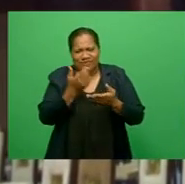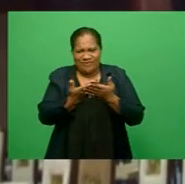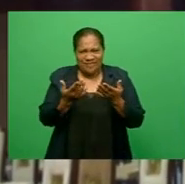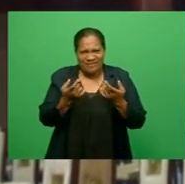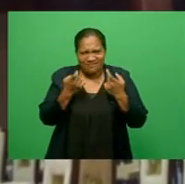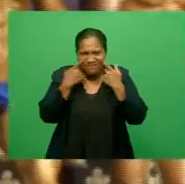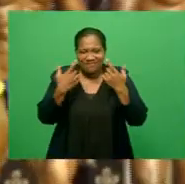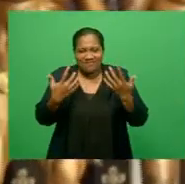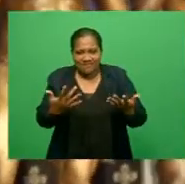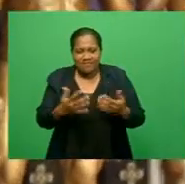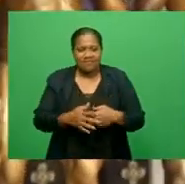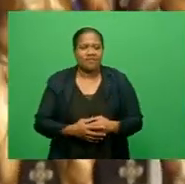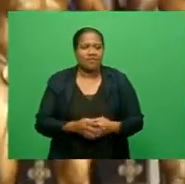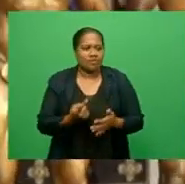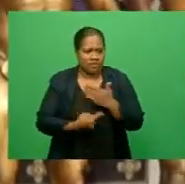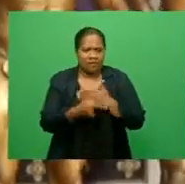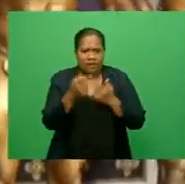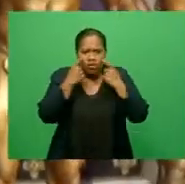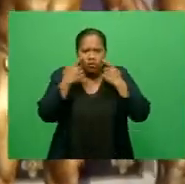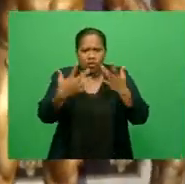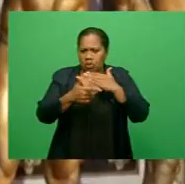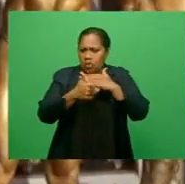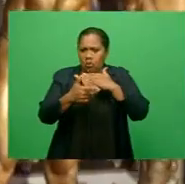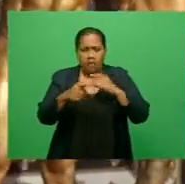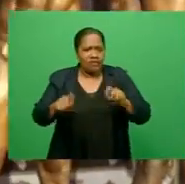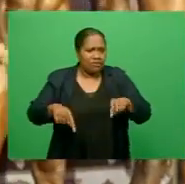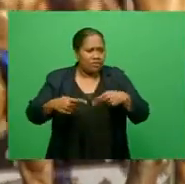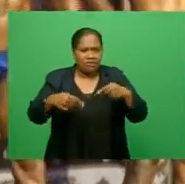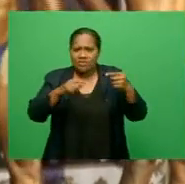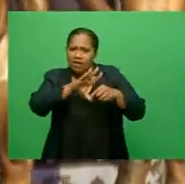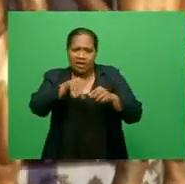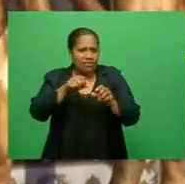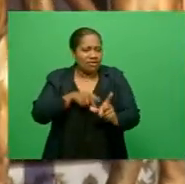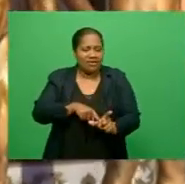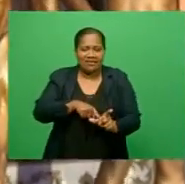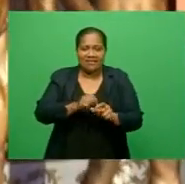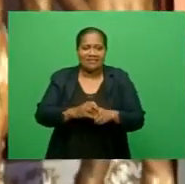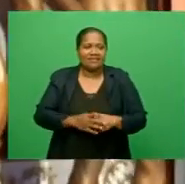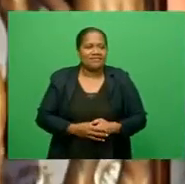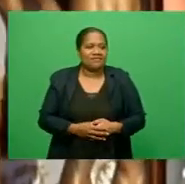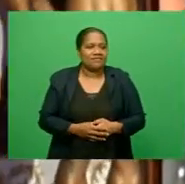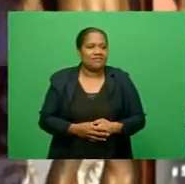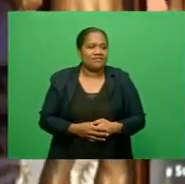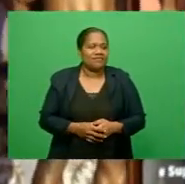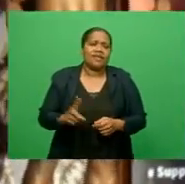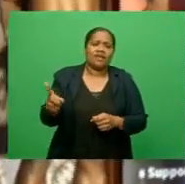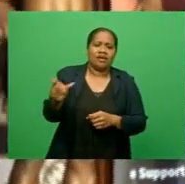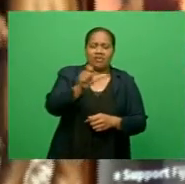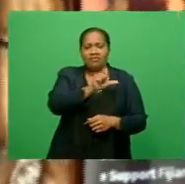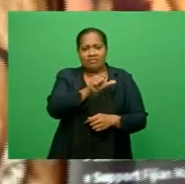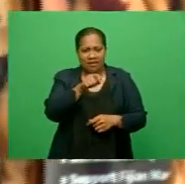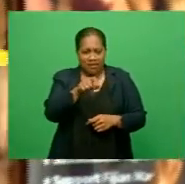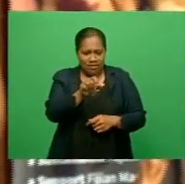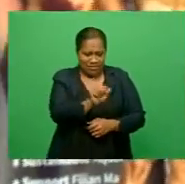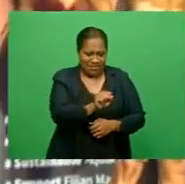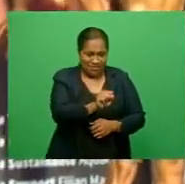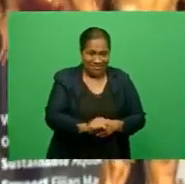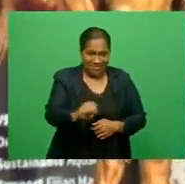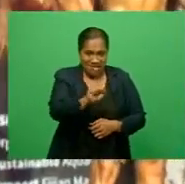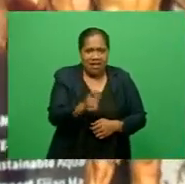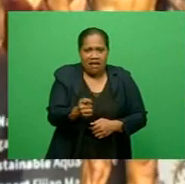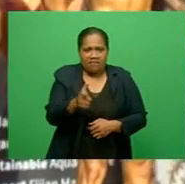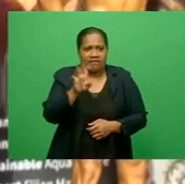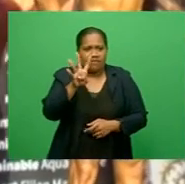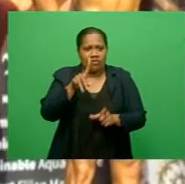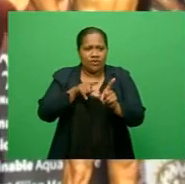show the amount of competition that every year you just get better. Returning to stage after a 4-year lapse, Miss Fiji winner